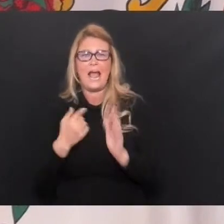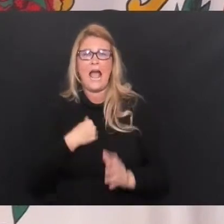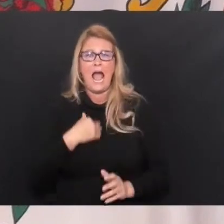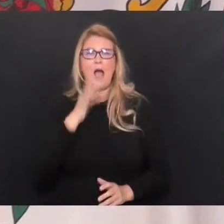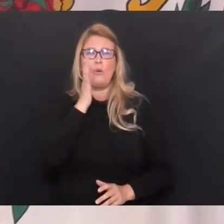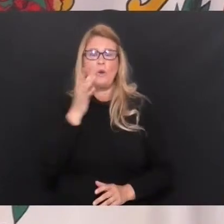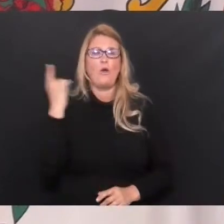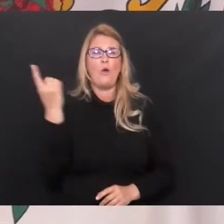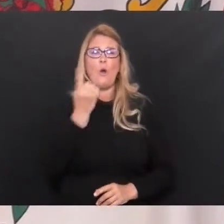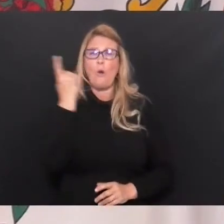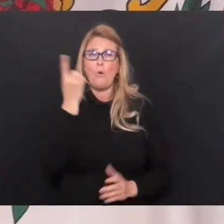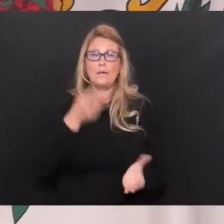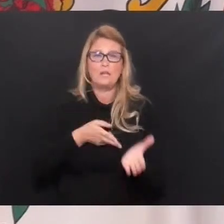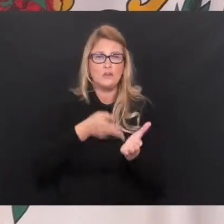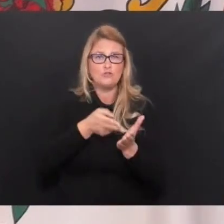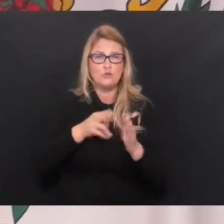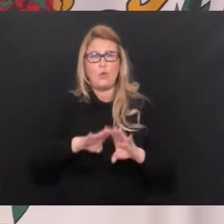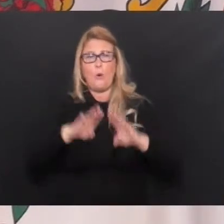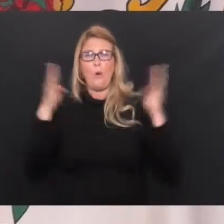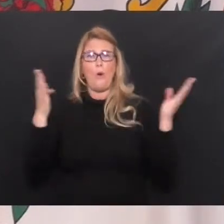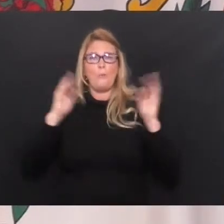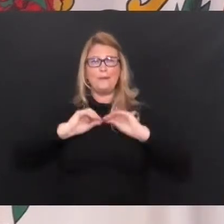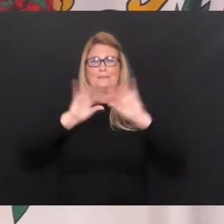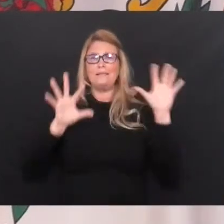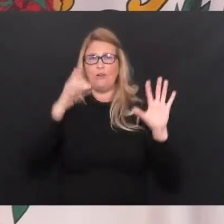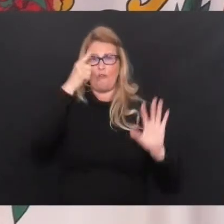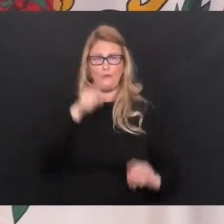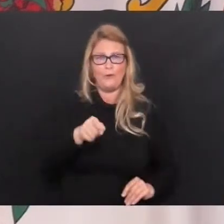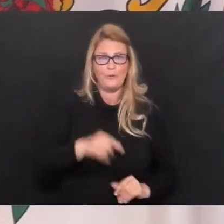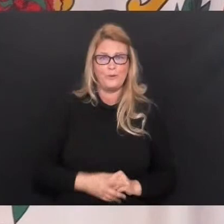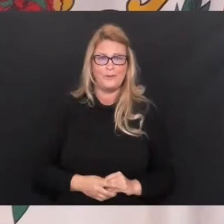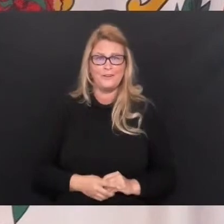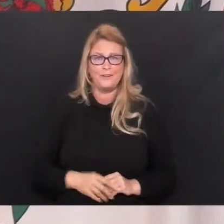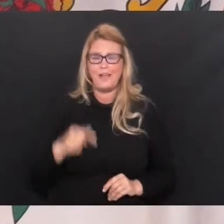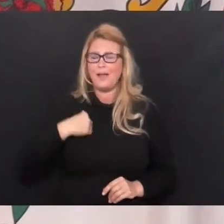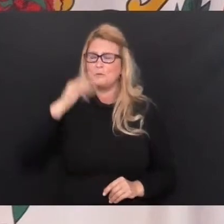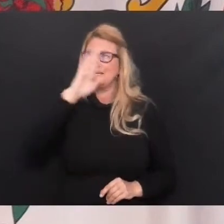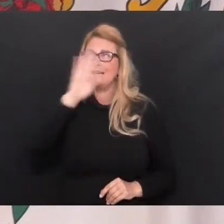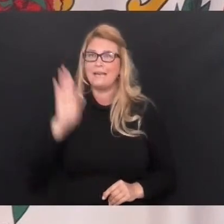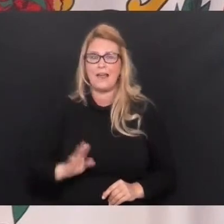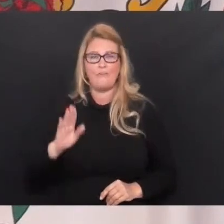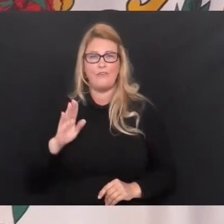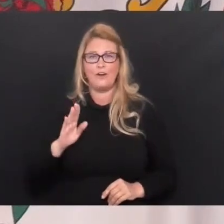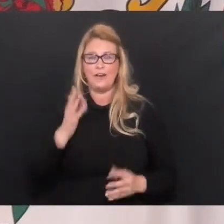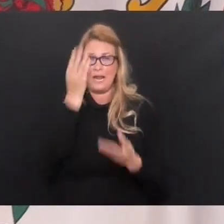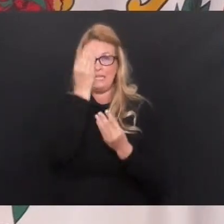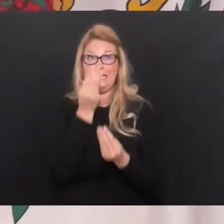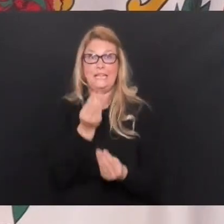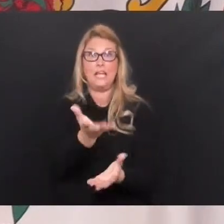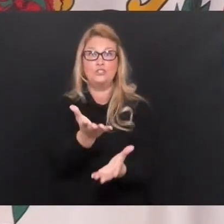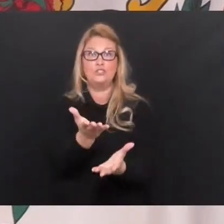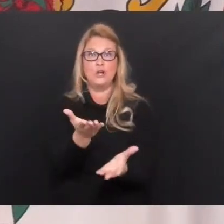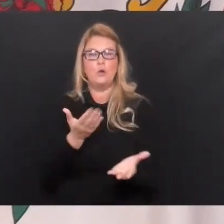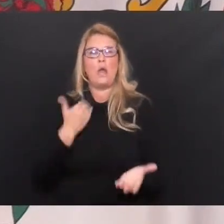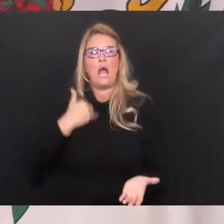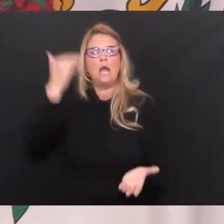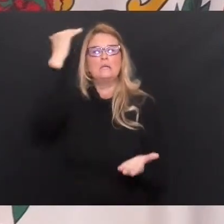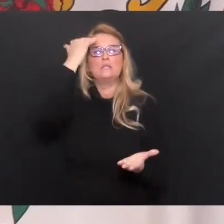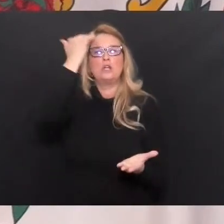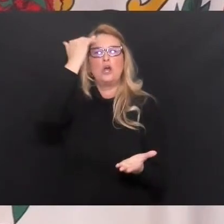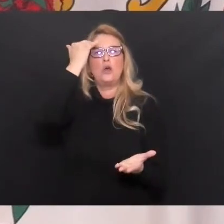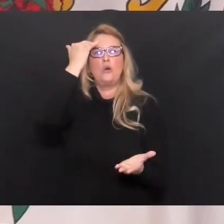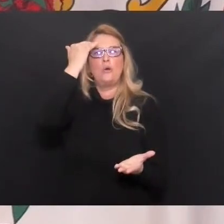tell you the truth. I will never, ever tell you anything that I knowingly know is not